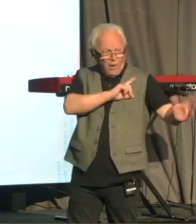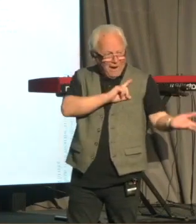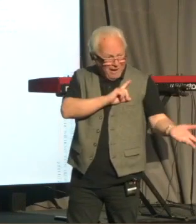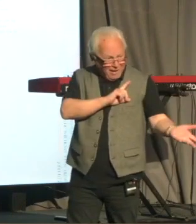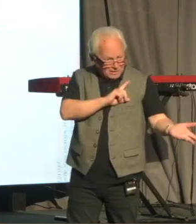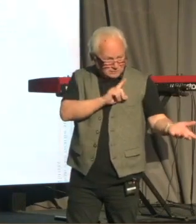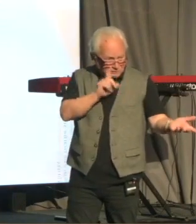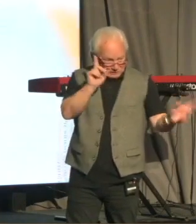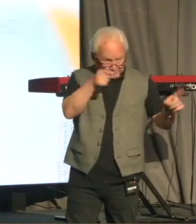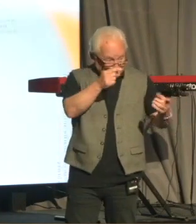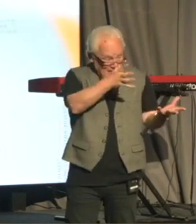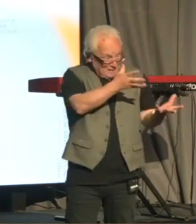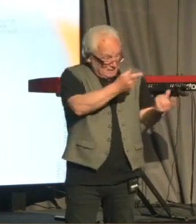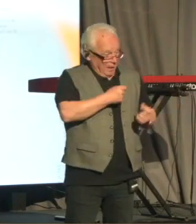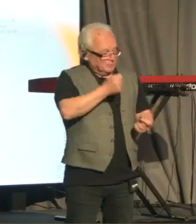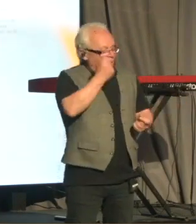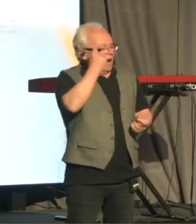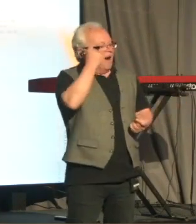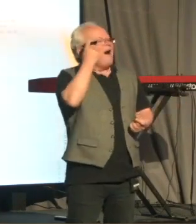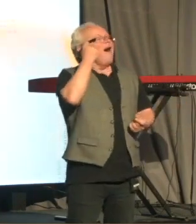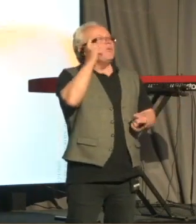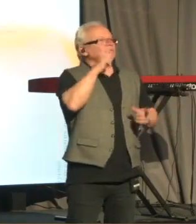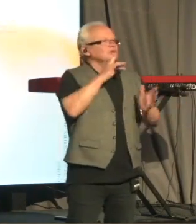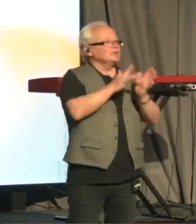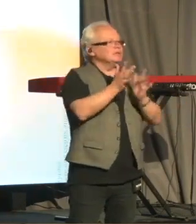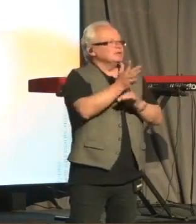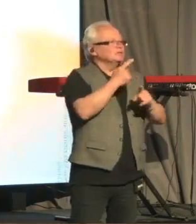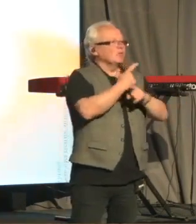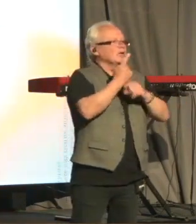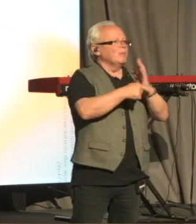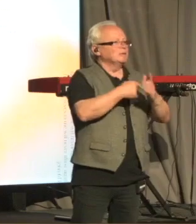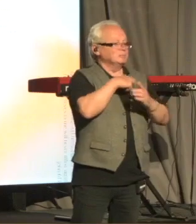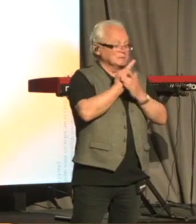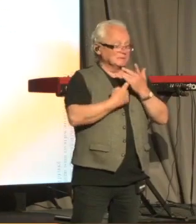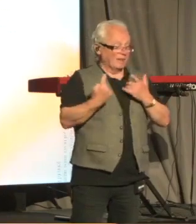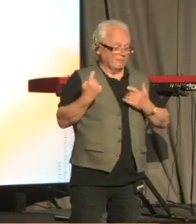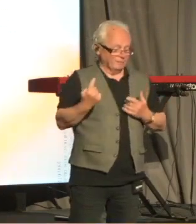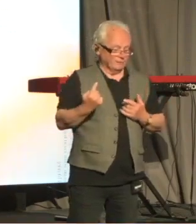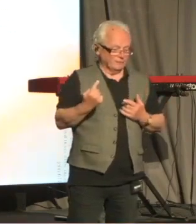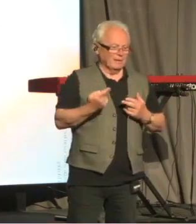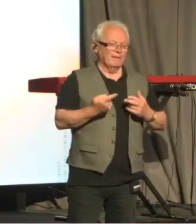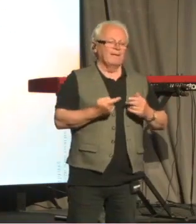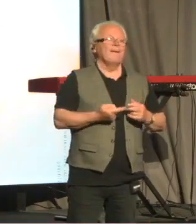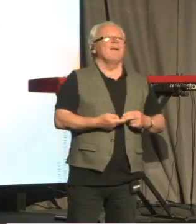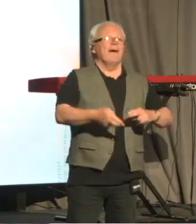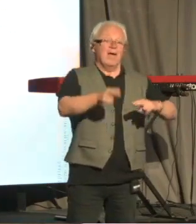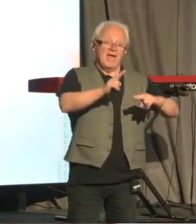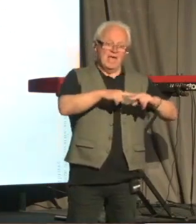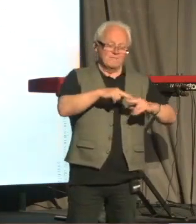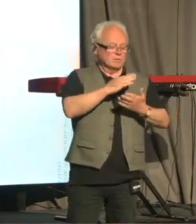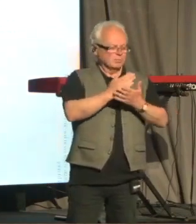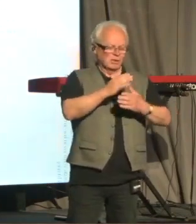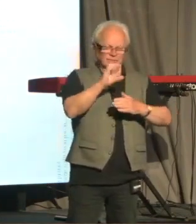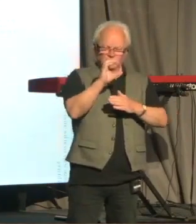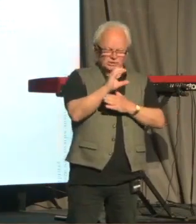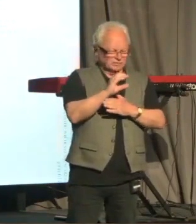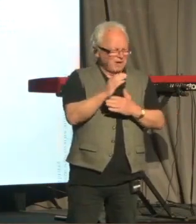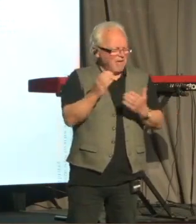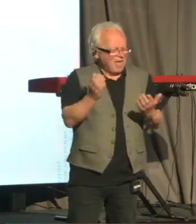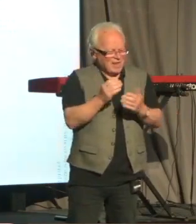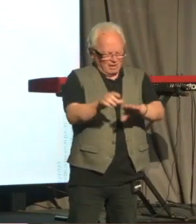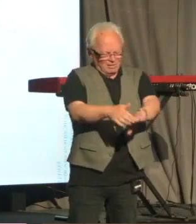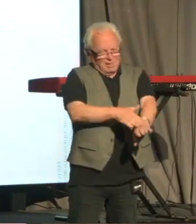about himself. If you have been part of church, any church, for any period of